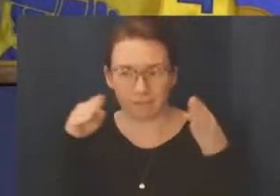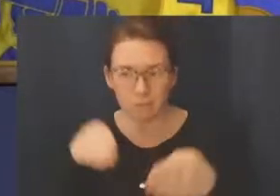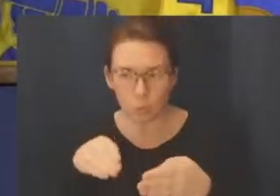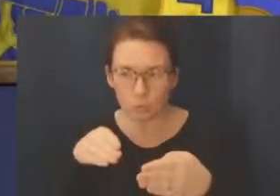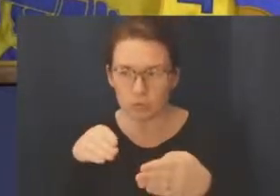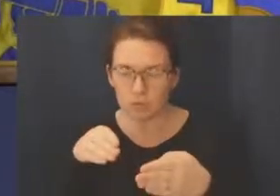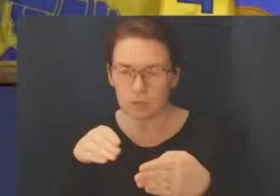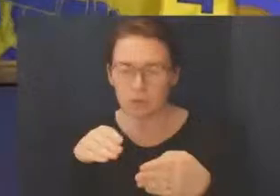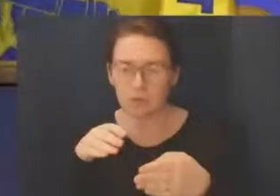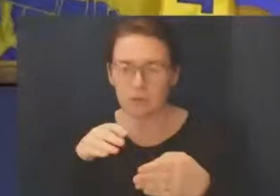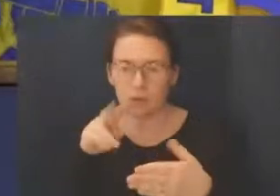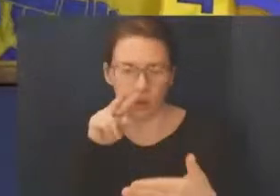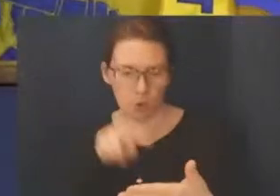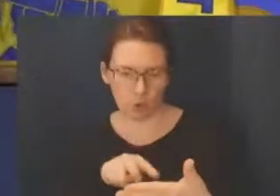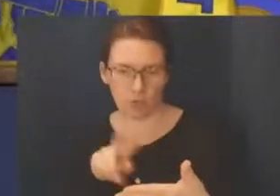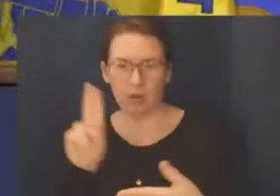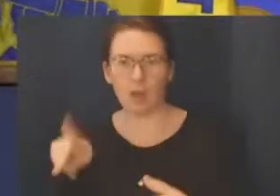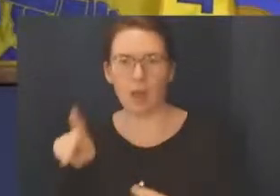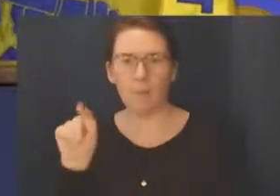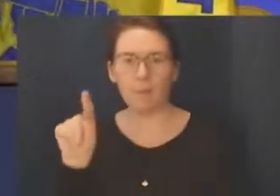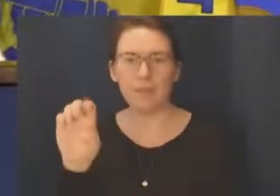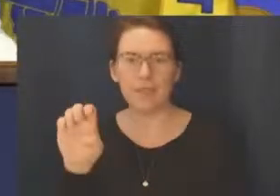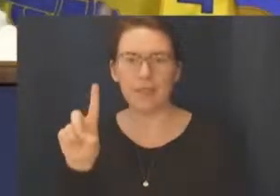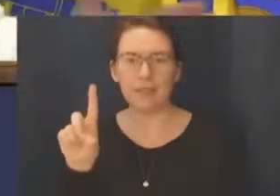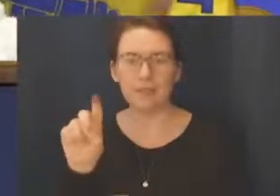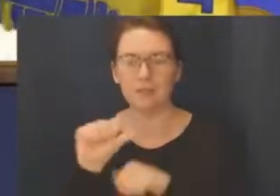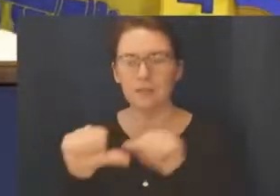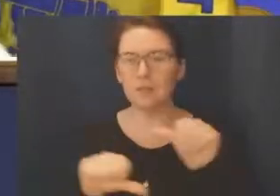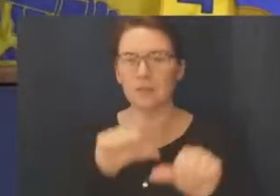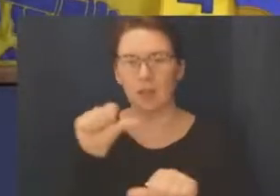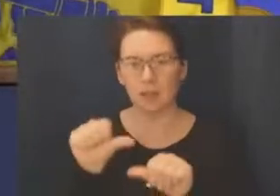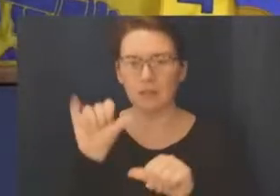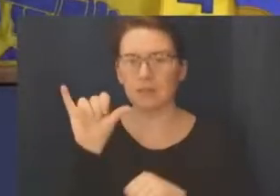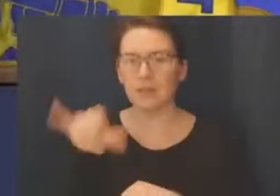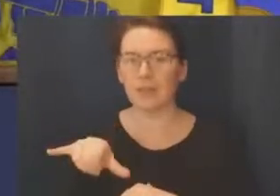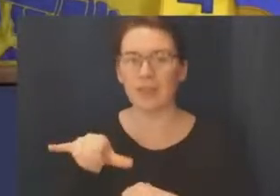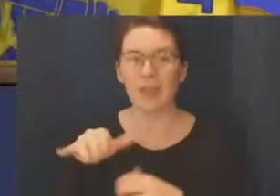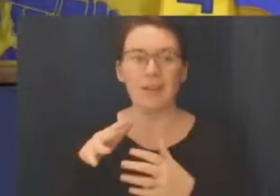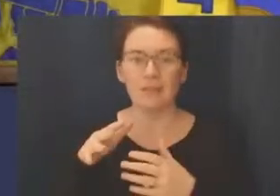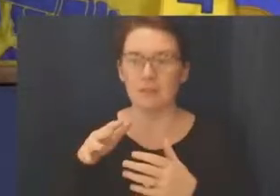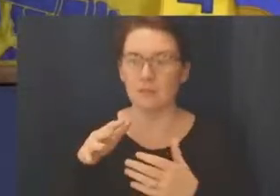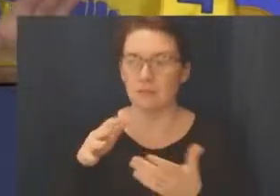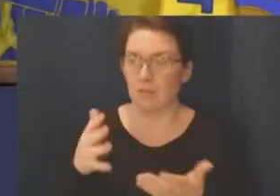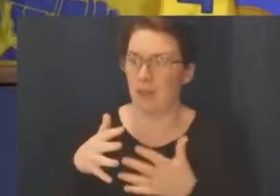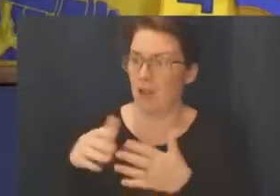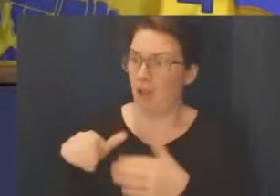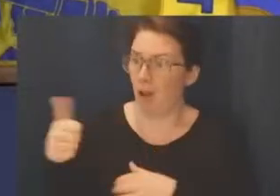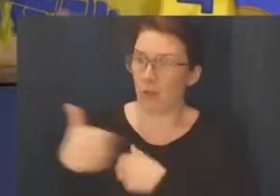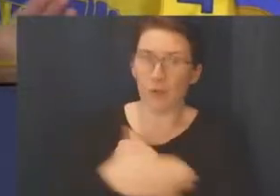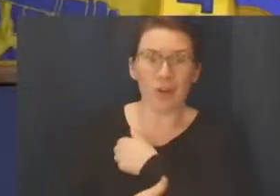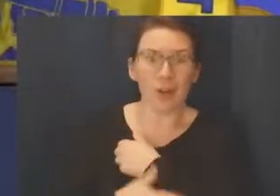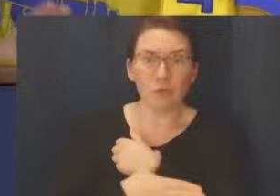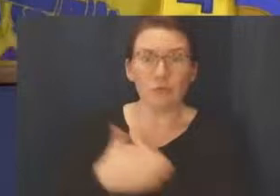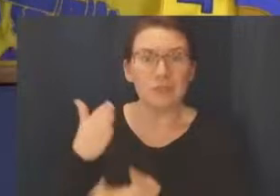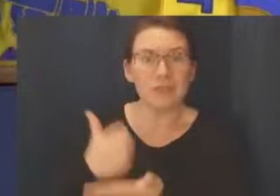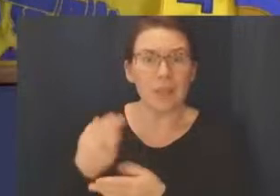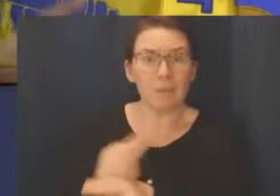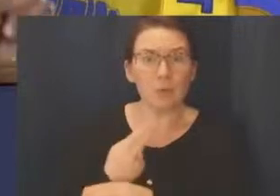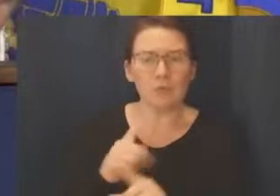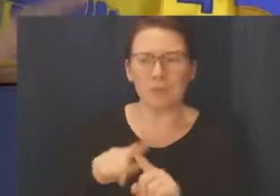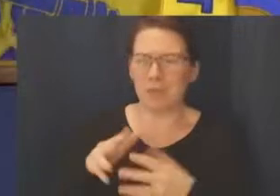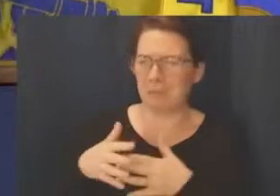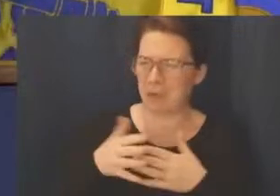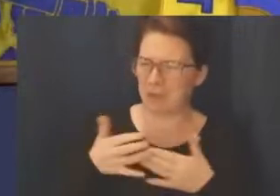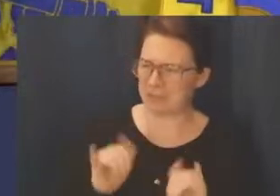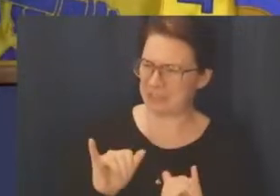food additives that American food companies are not using in other countries. This is a win for every American